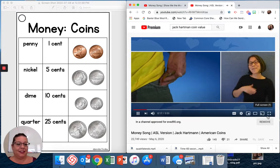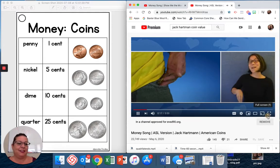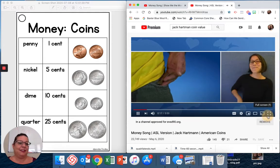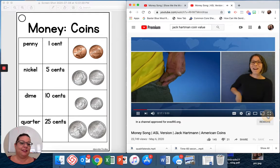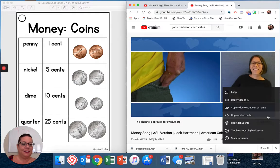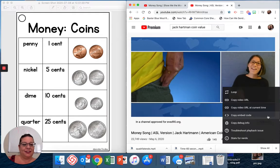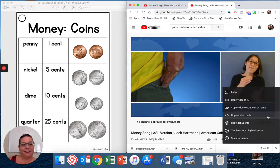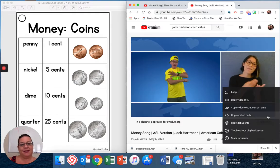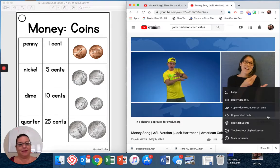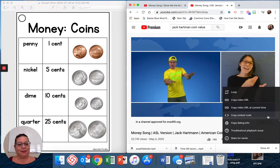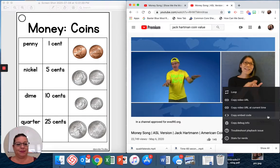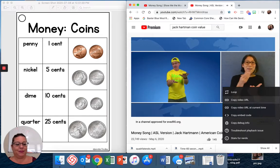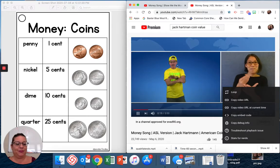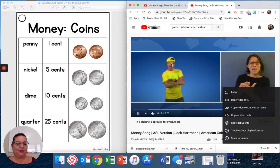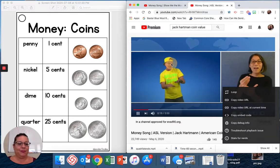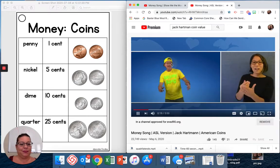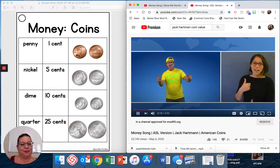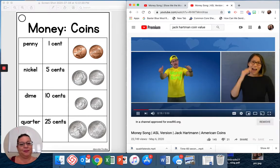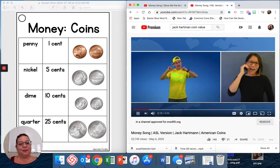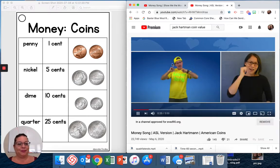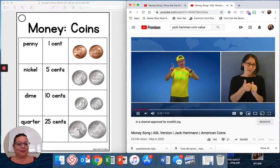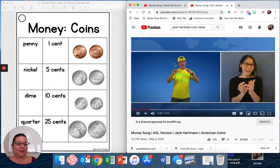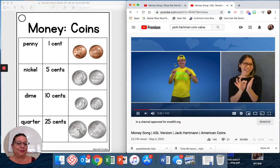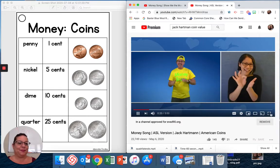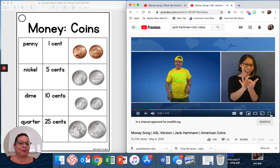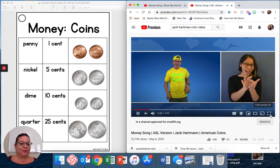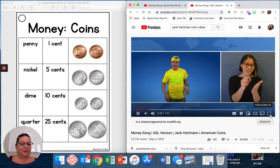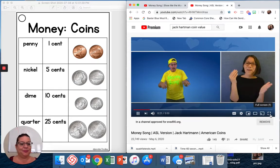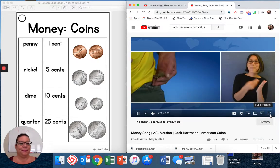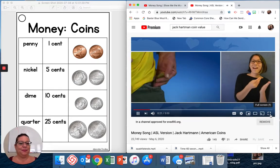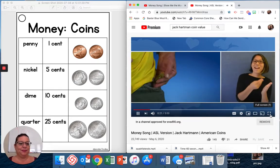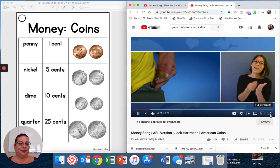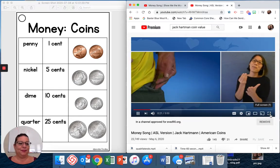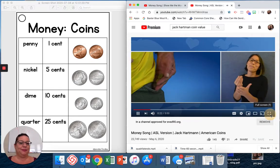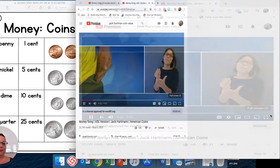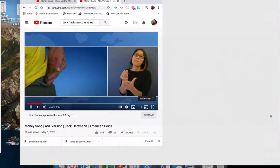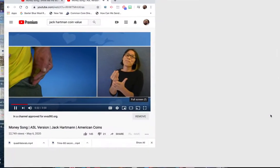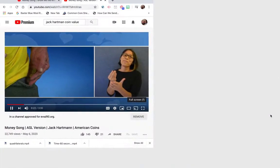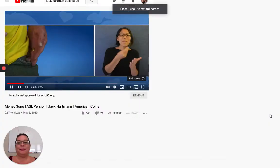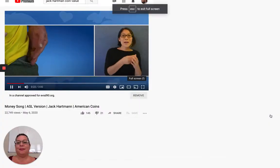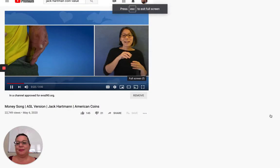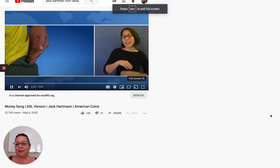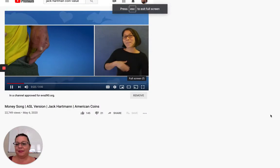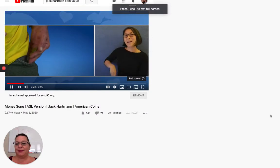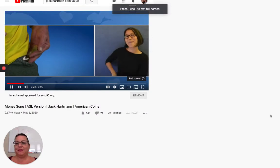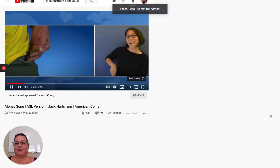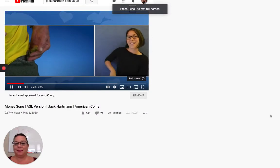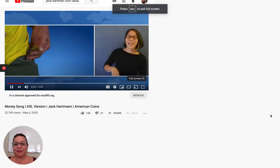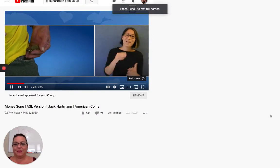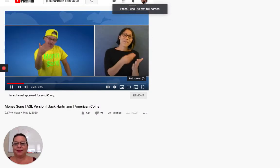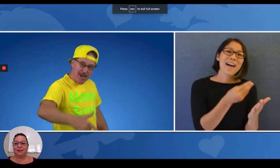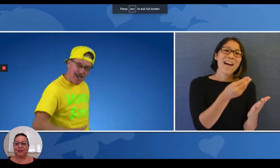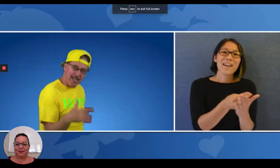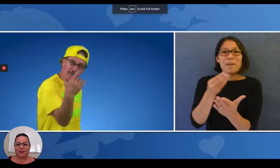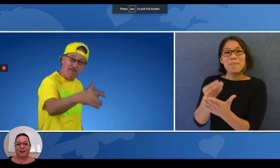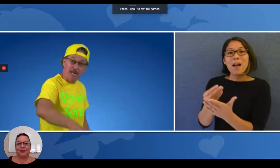Money in my pocket. Money, I know how to count it. Money in my